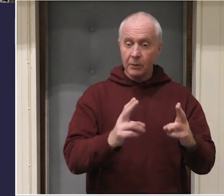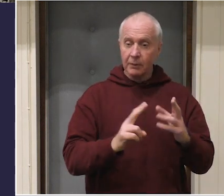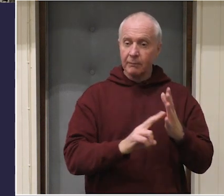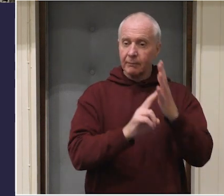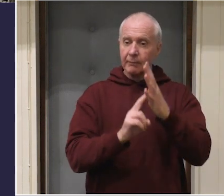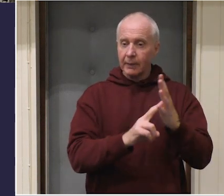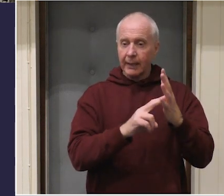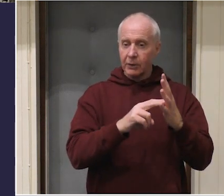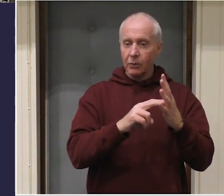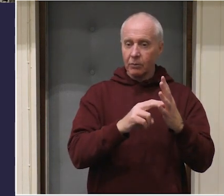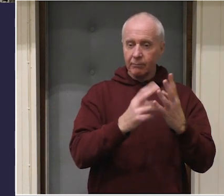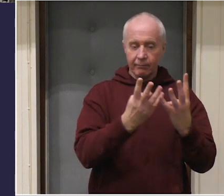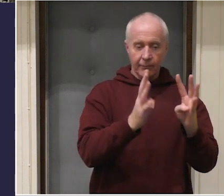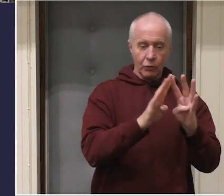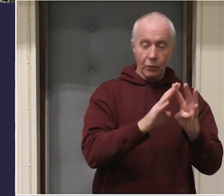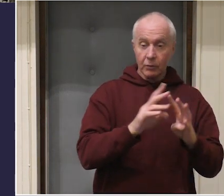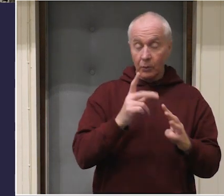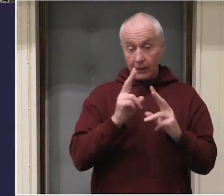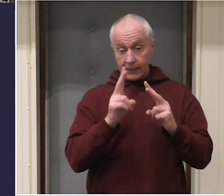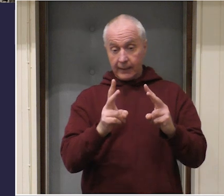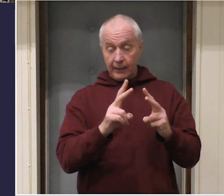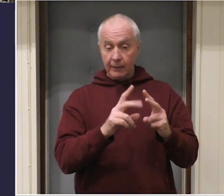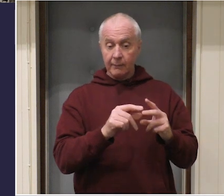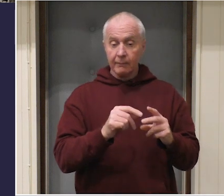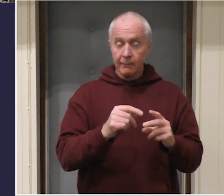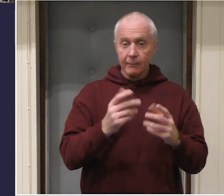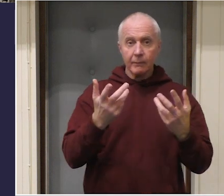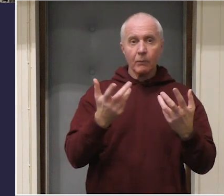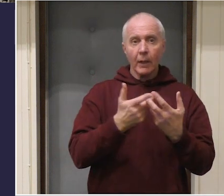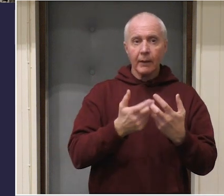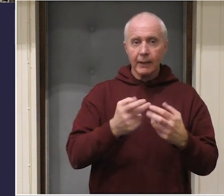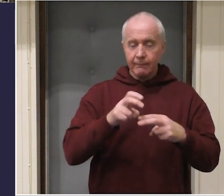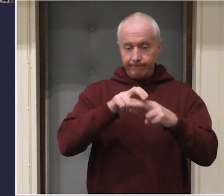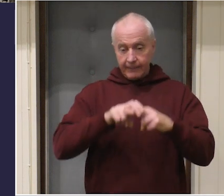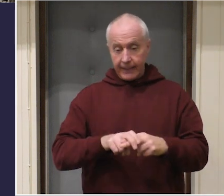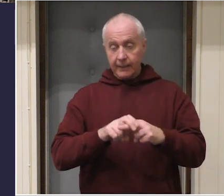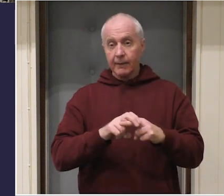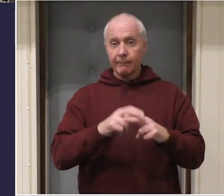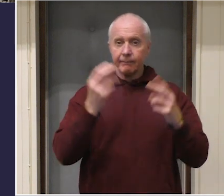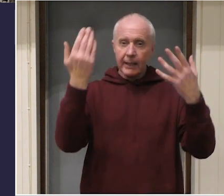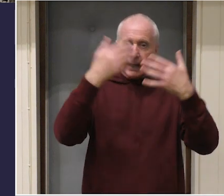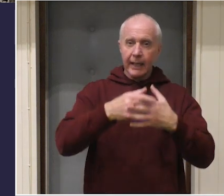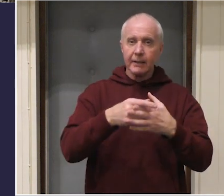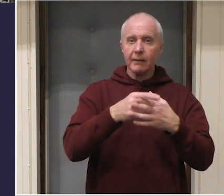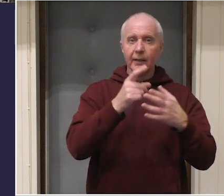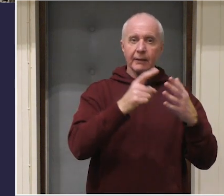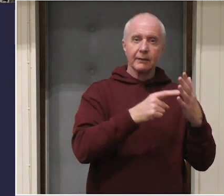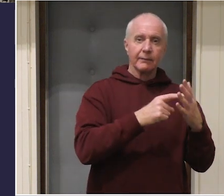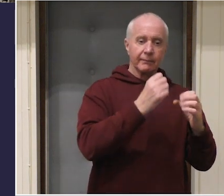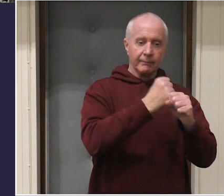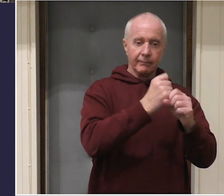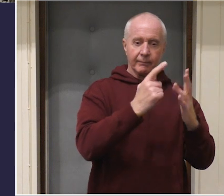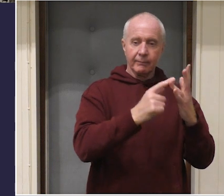Trust. And you can see where he observed from. So what he would do is he'd sit there at night and he'd watch stars disappear behind the